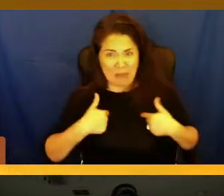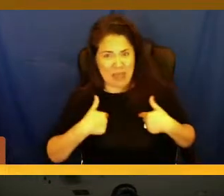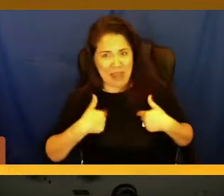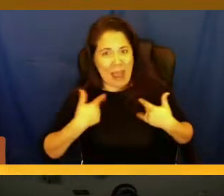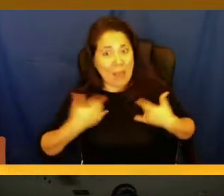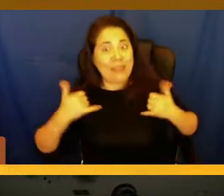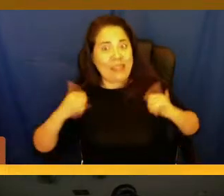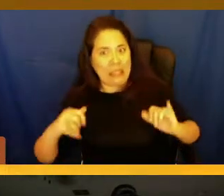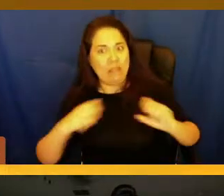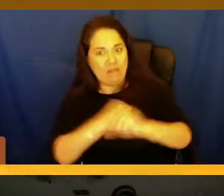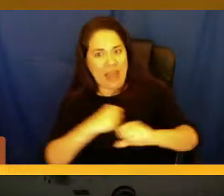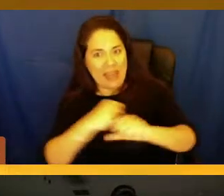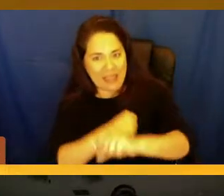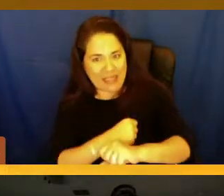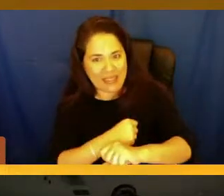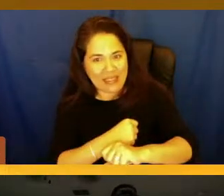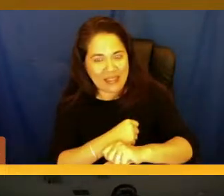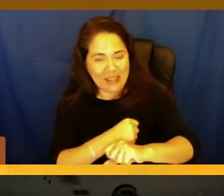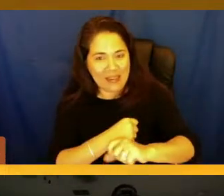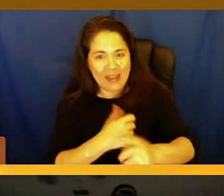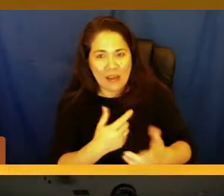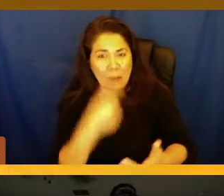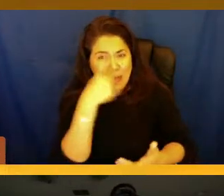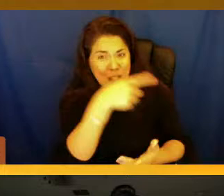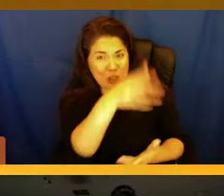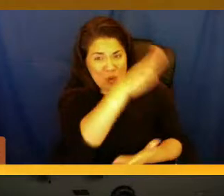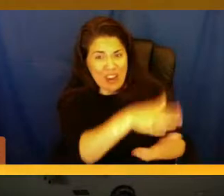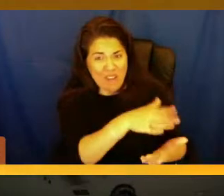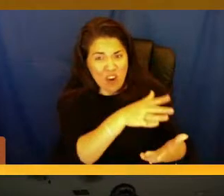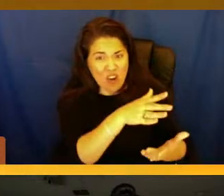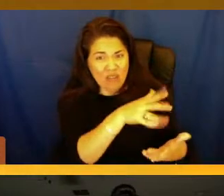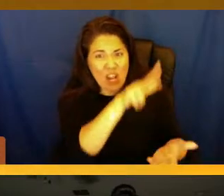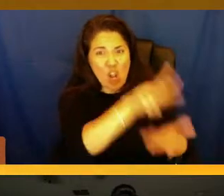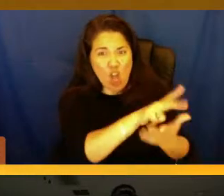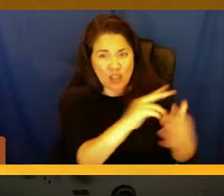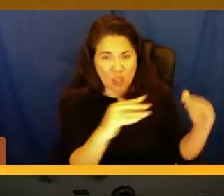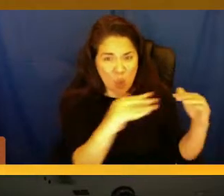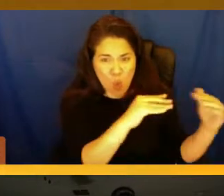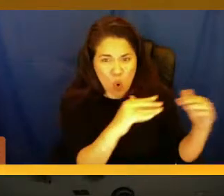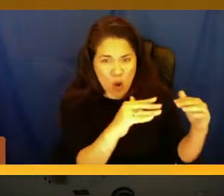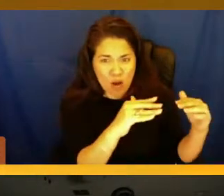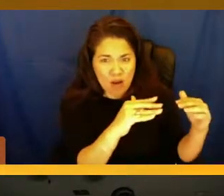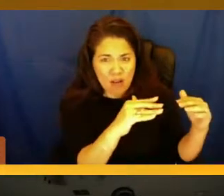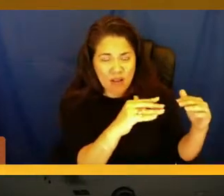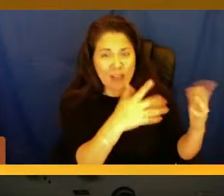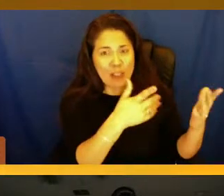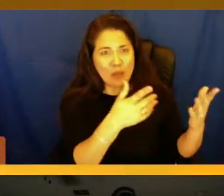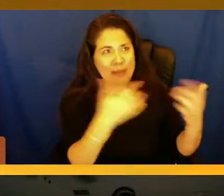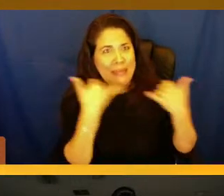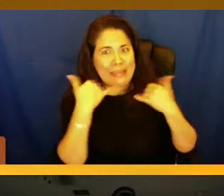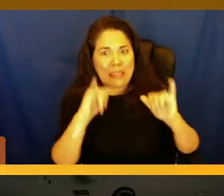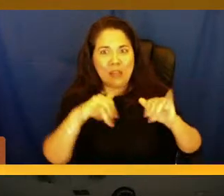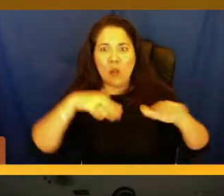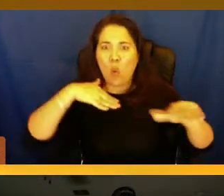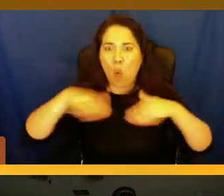fighting and never lost a battle, but are still walking and living on the same grounds that their grandparents